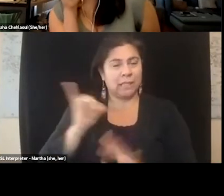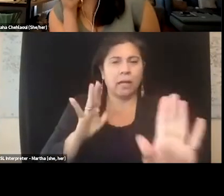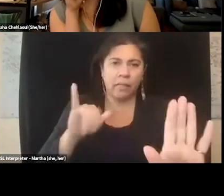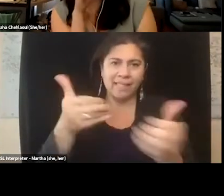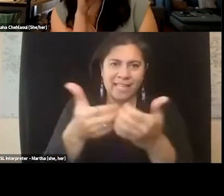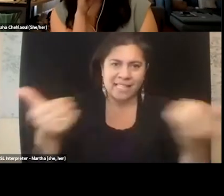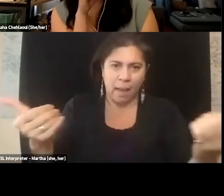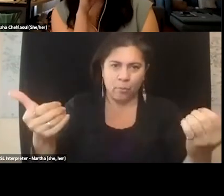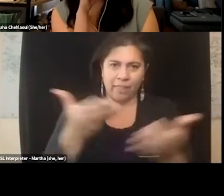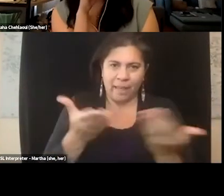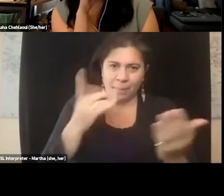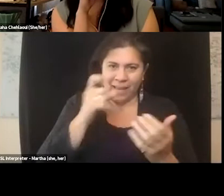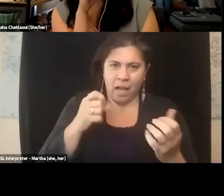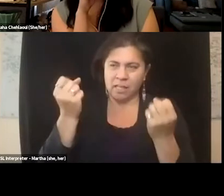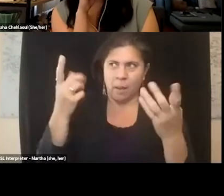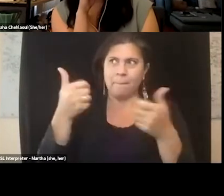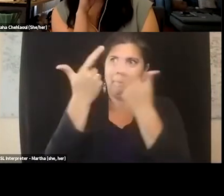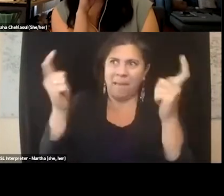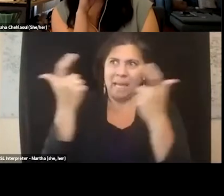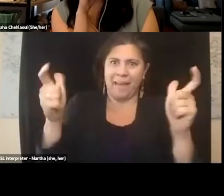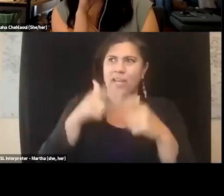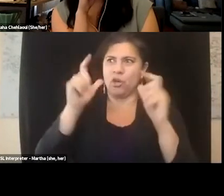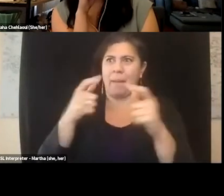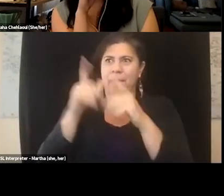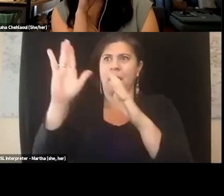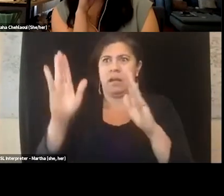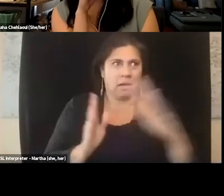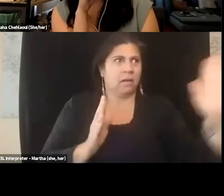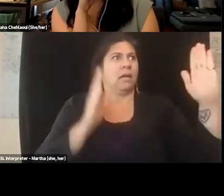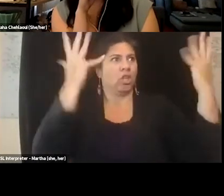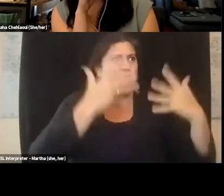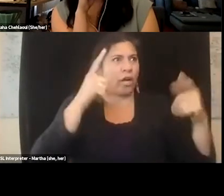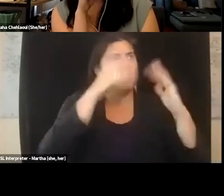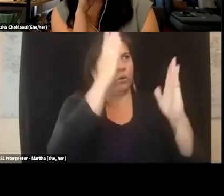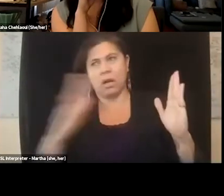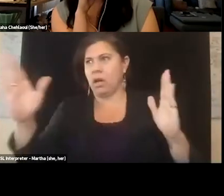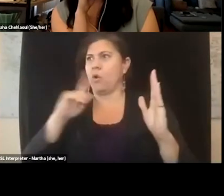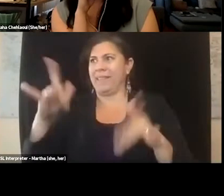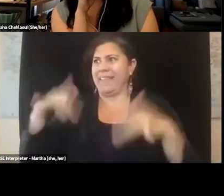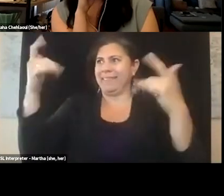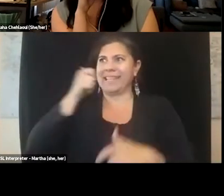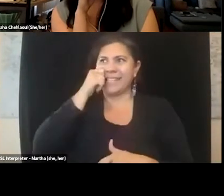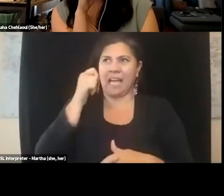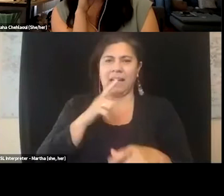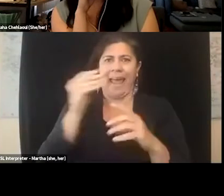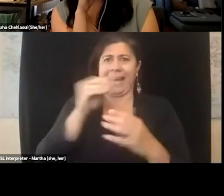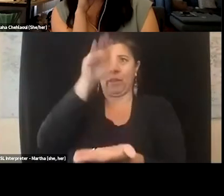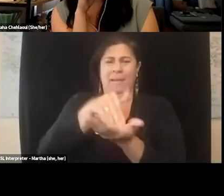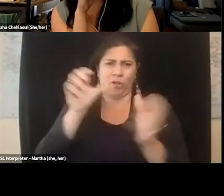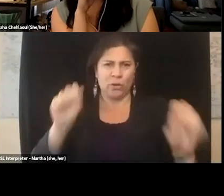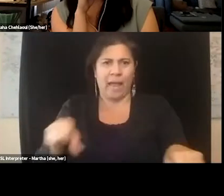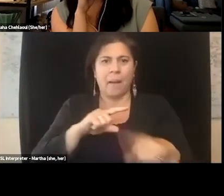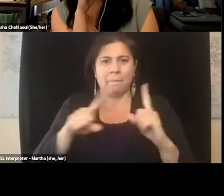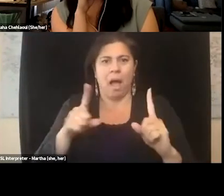region and people can be very, very dark to very, very pale and everything in the middle. And say, well, how could he play Jewish because he's got